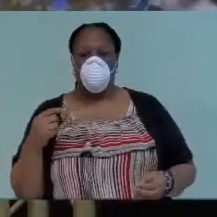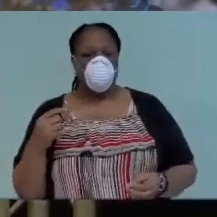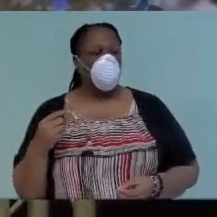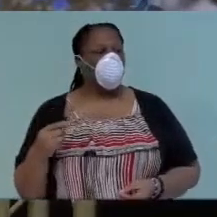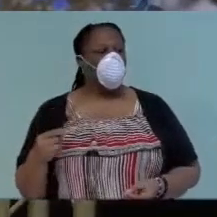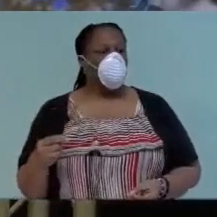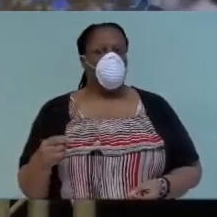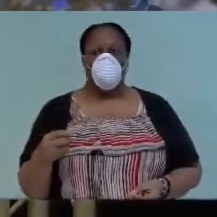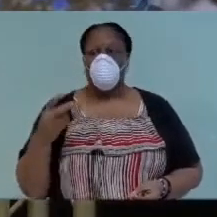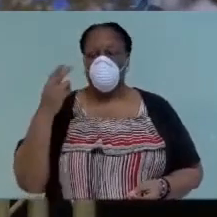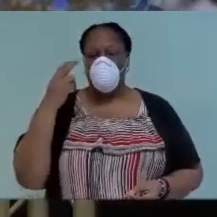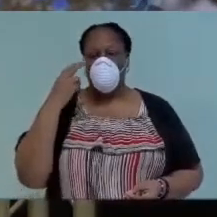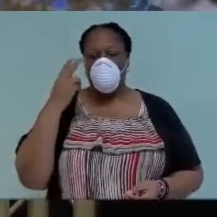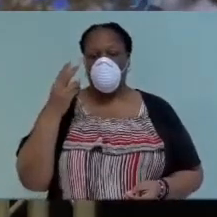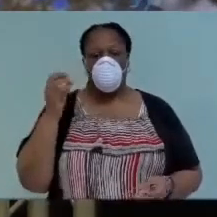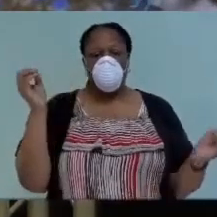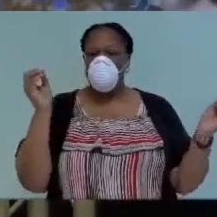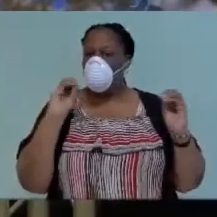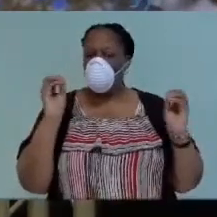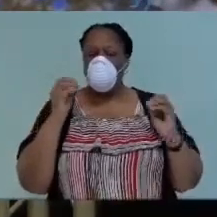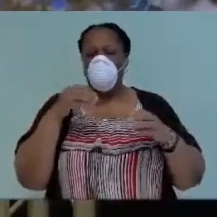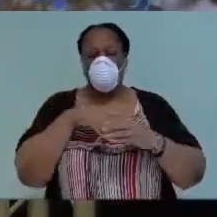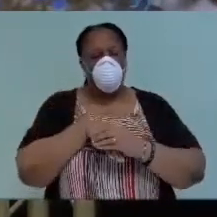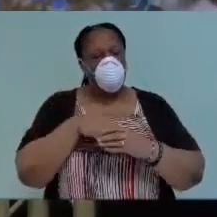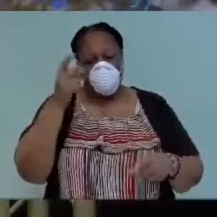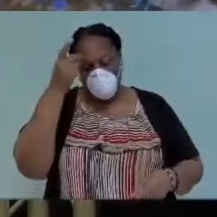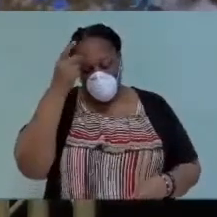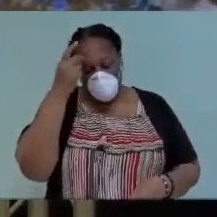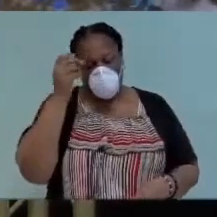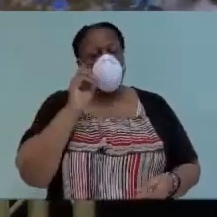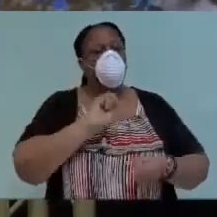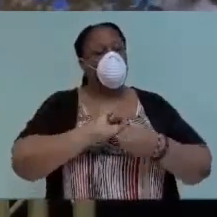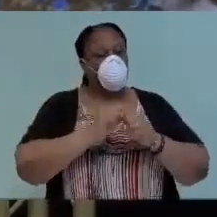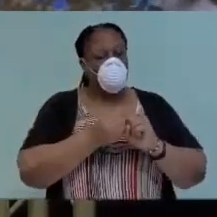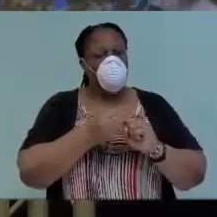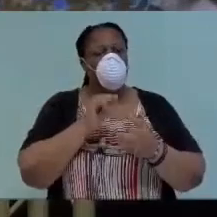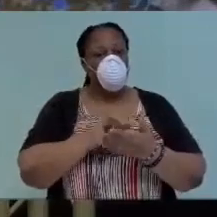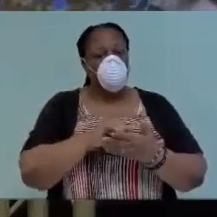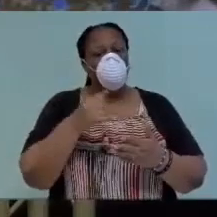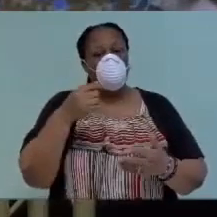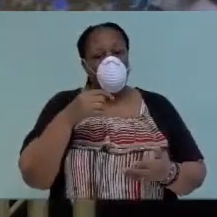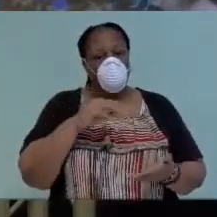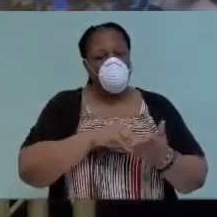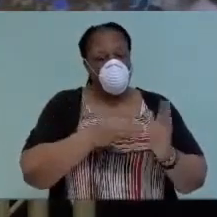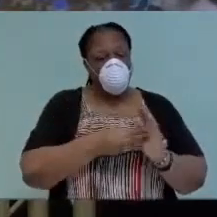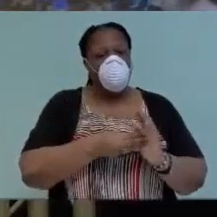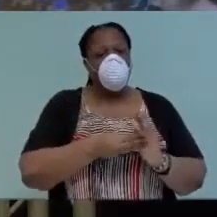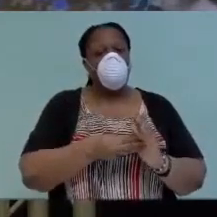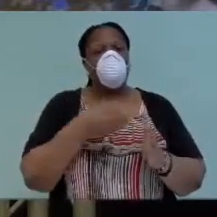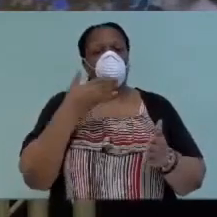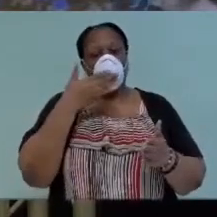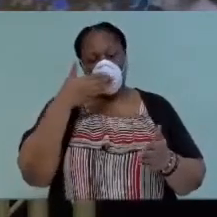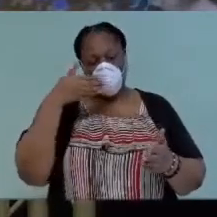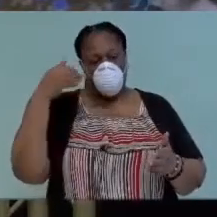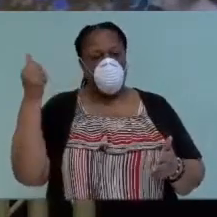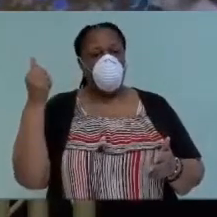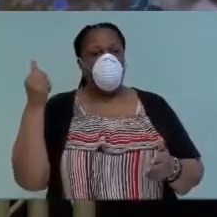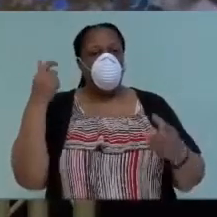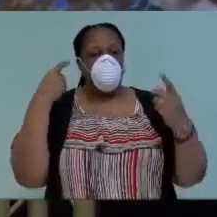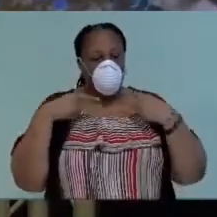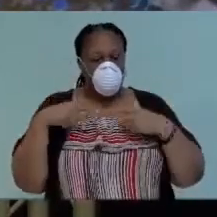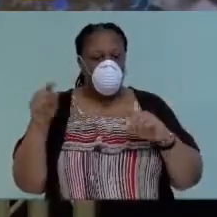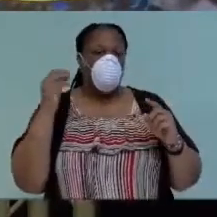or no evidence of COVID-19 virus, although he may still be shedding the virus. Recovery clinically from